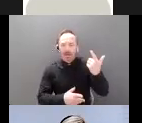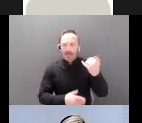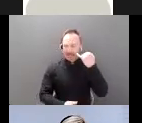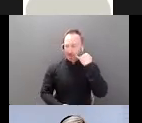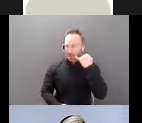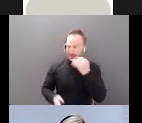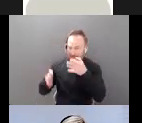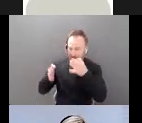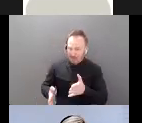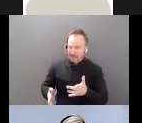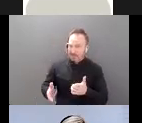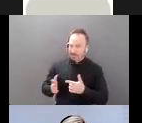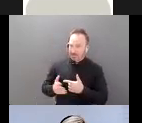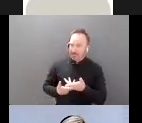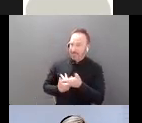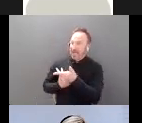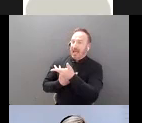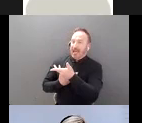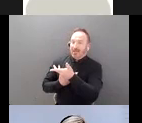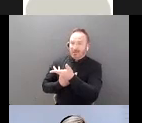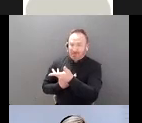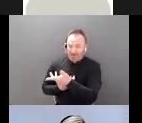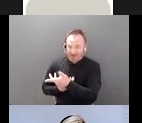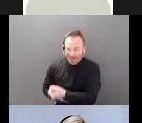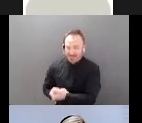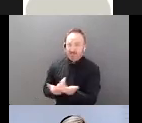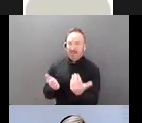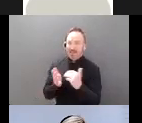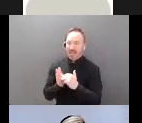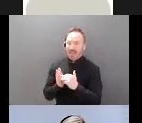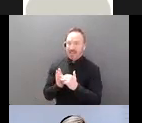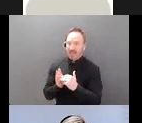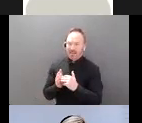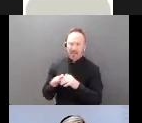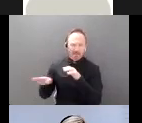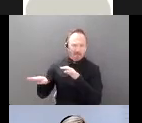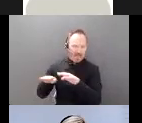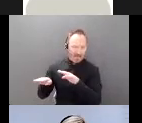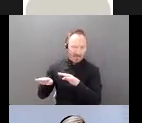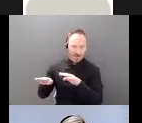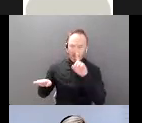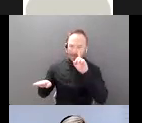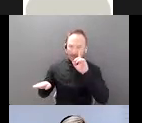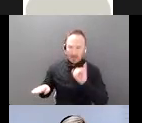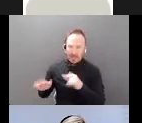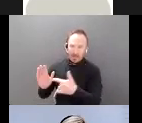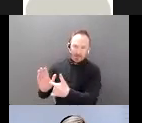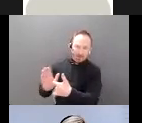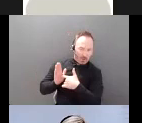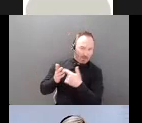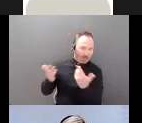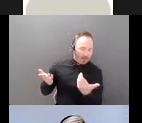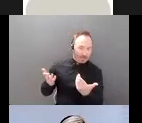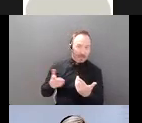what behaviors would they show to you tomorrow? And so this is a demonstration really of the insight